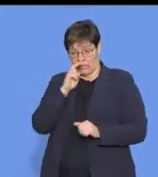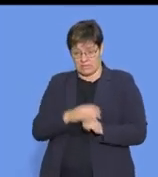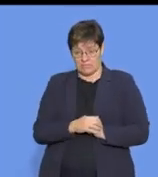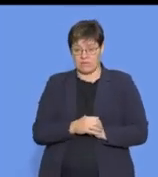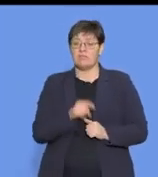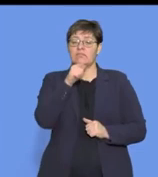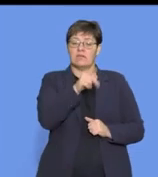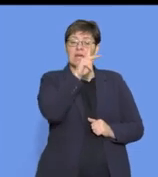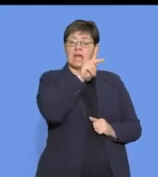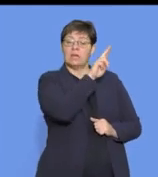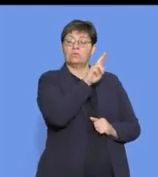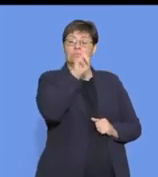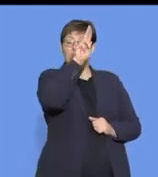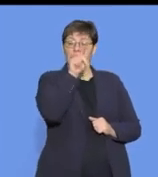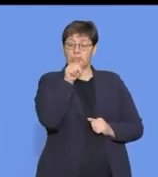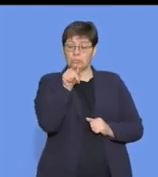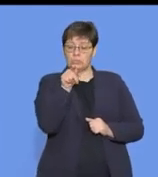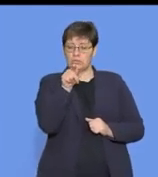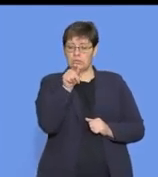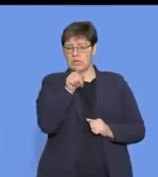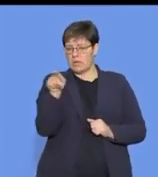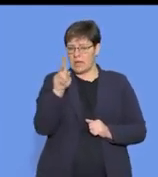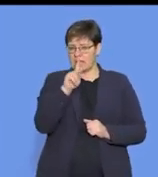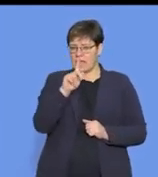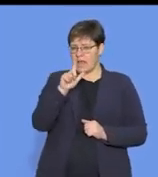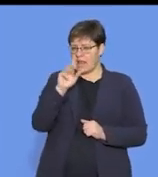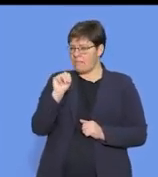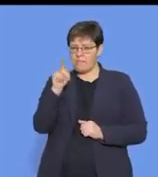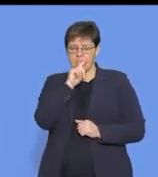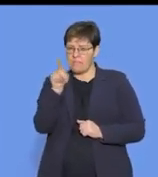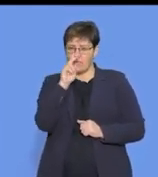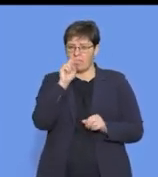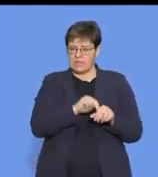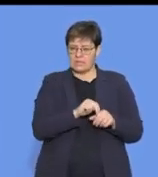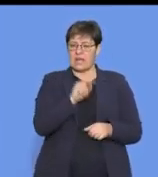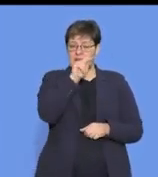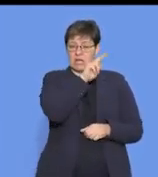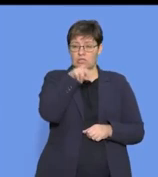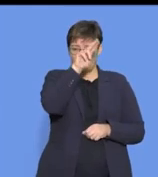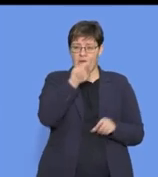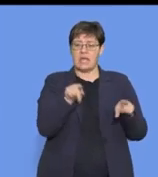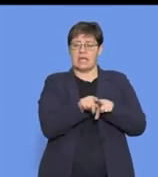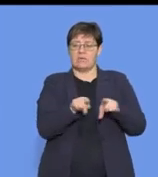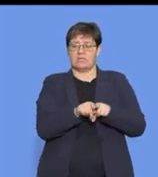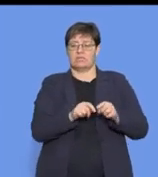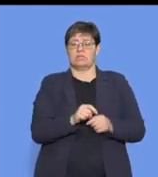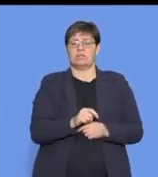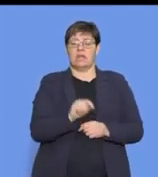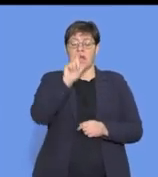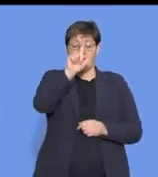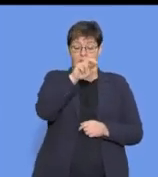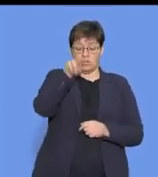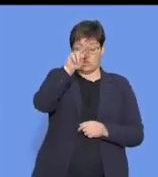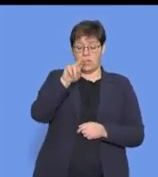use cos rule in this triangle, and the triangle is KLM, what do we need? K squared will equal to